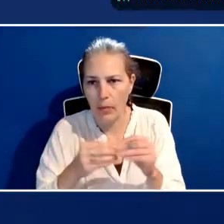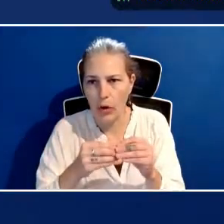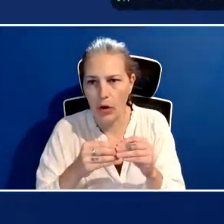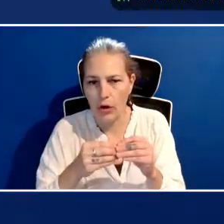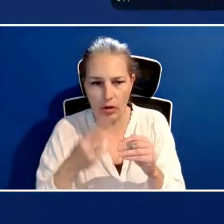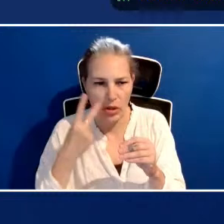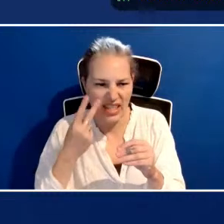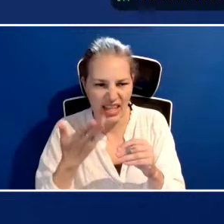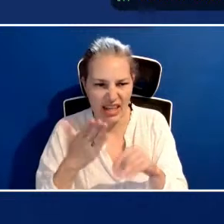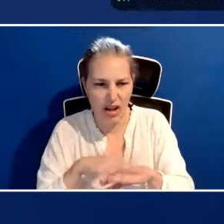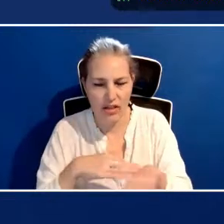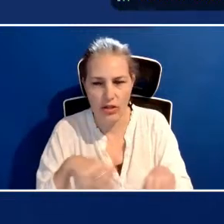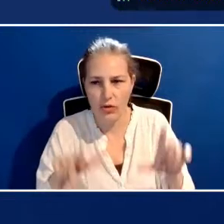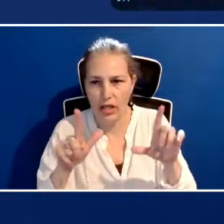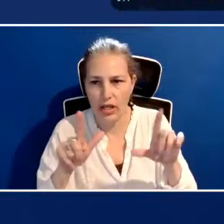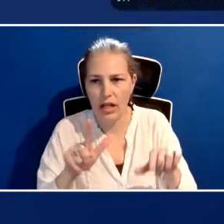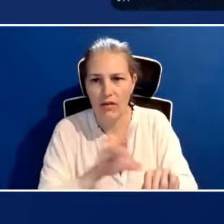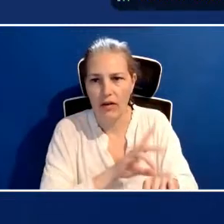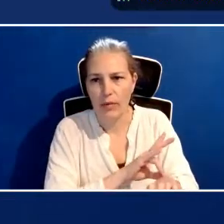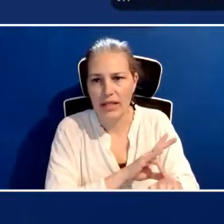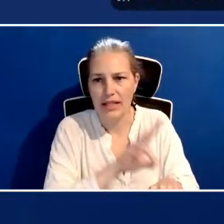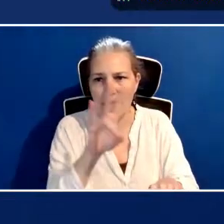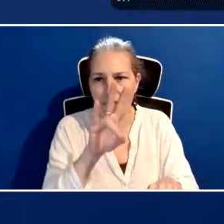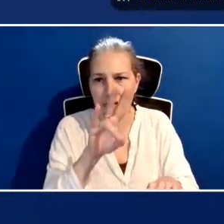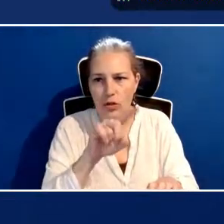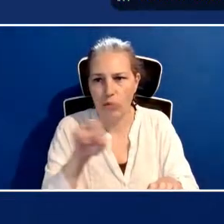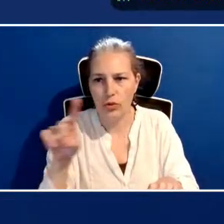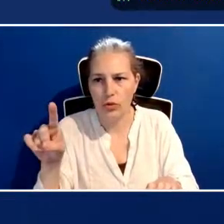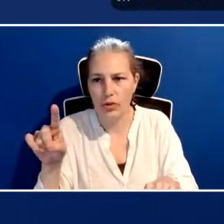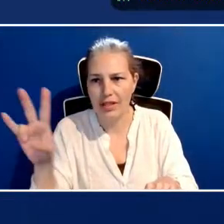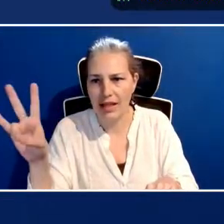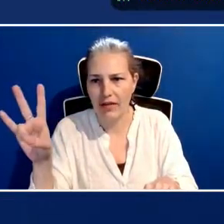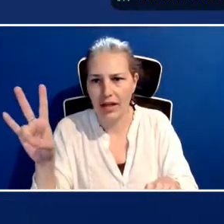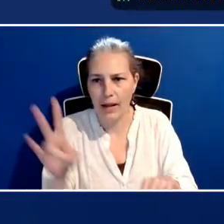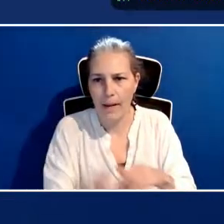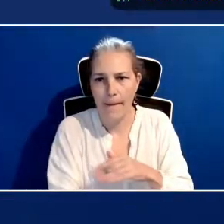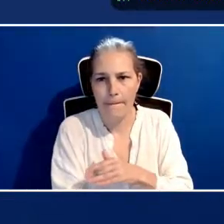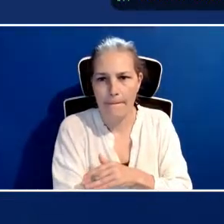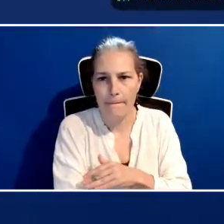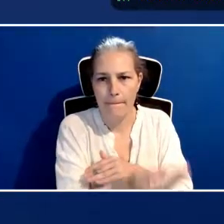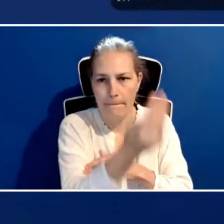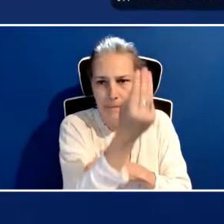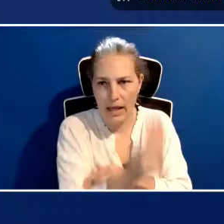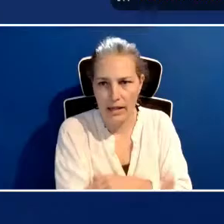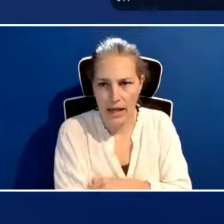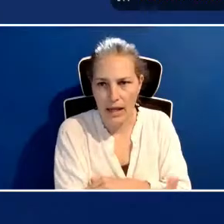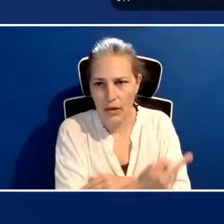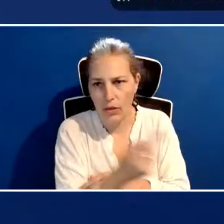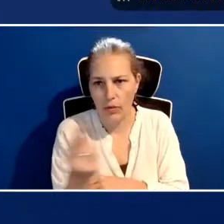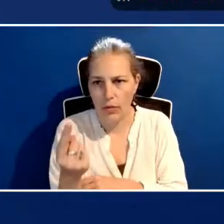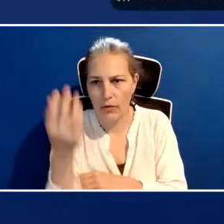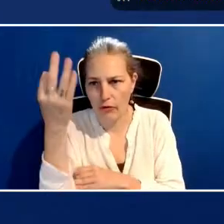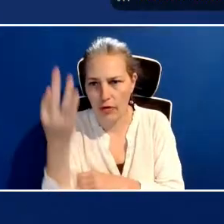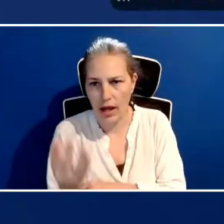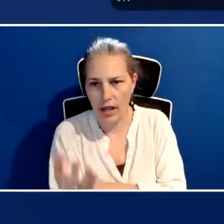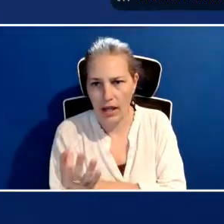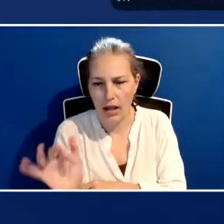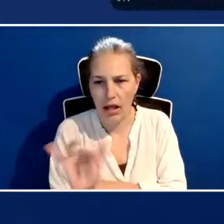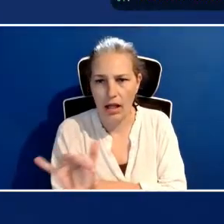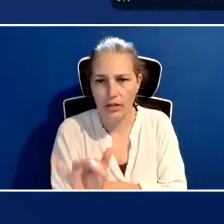to 7 p.m. Monday through Friday, and then on Saturdays from 8 a.m. to 5 p.m. There's